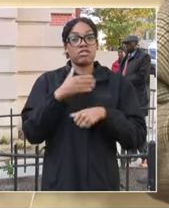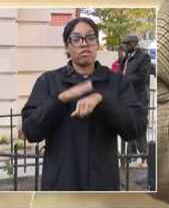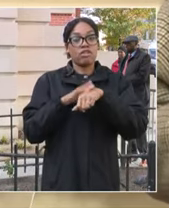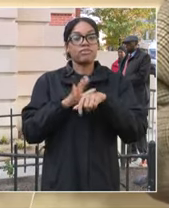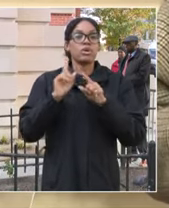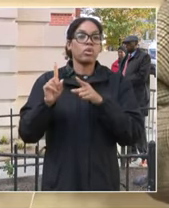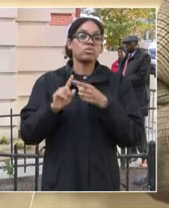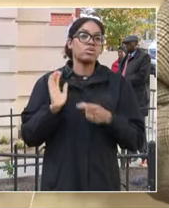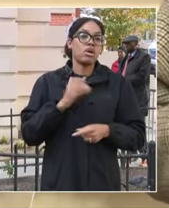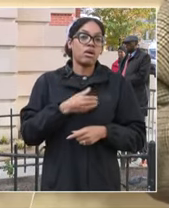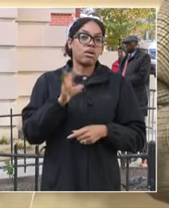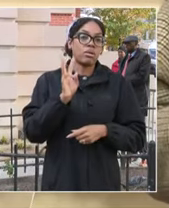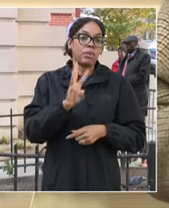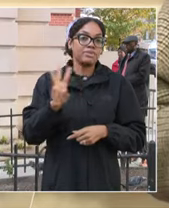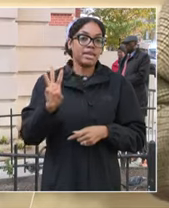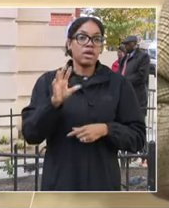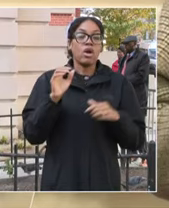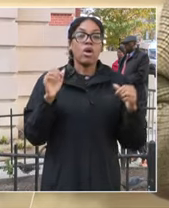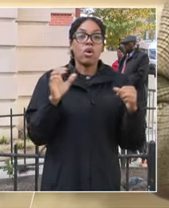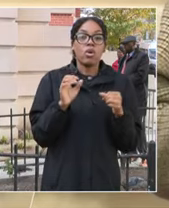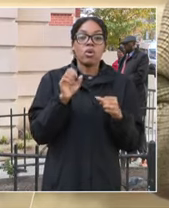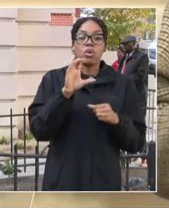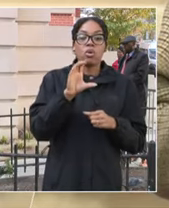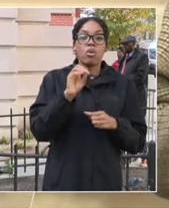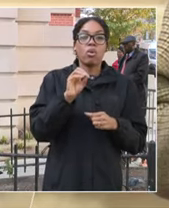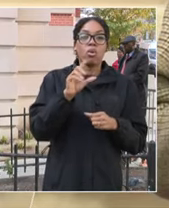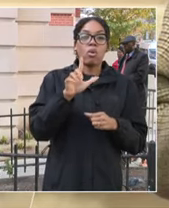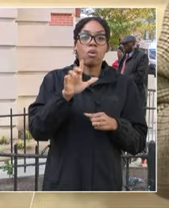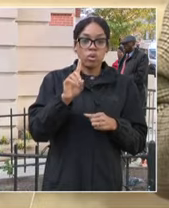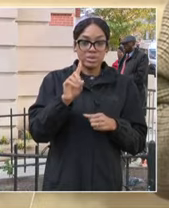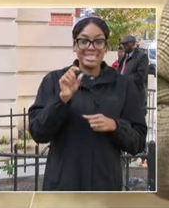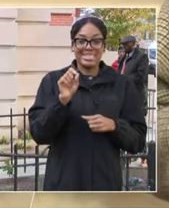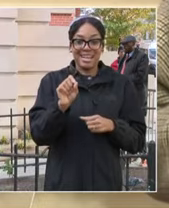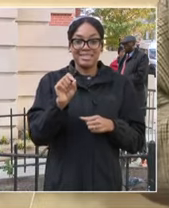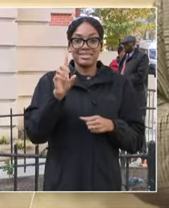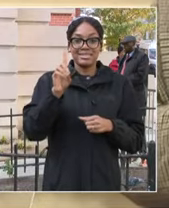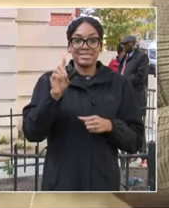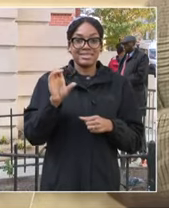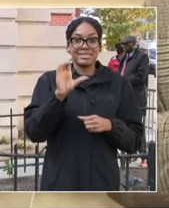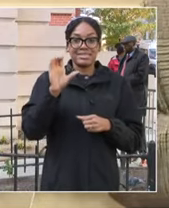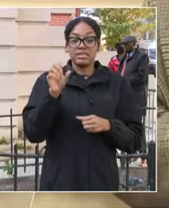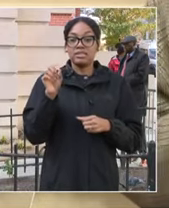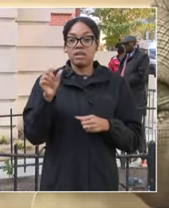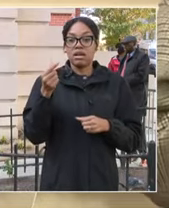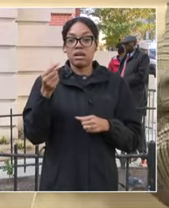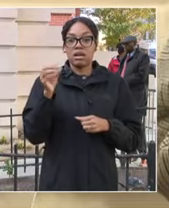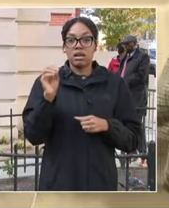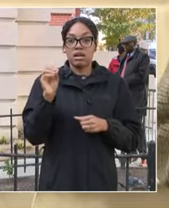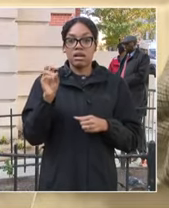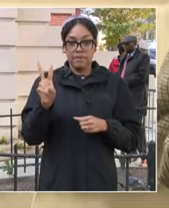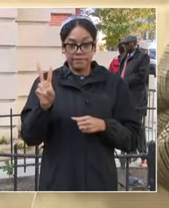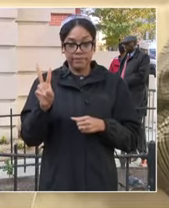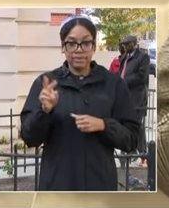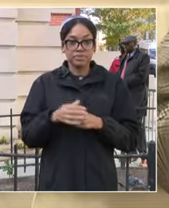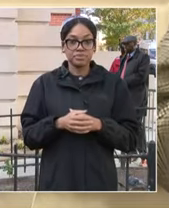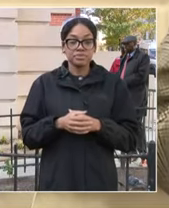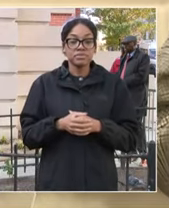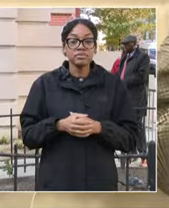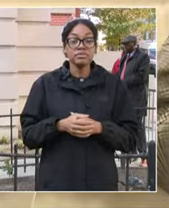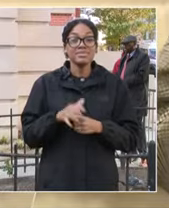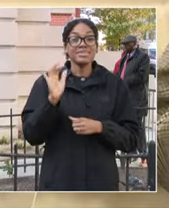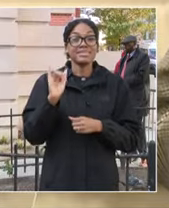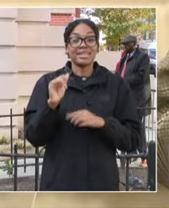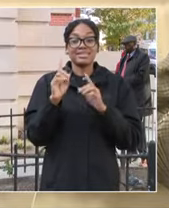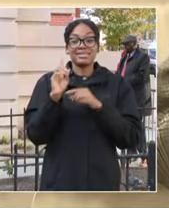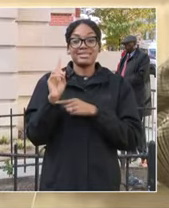at cold.dc.gov. Again, that website is cold.dc.gov, the district's one-stop